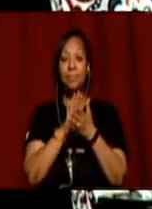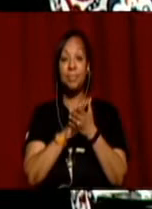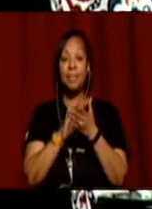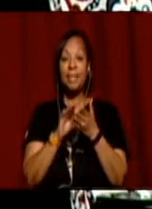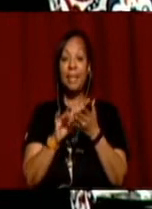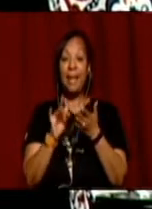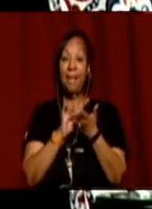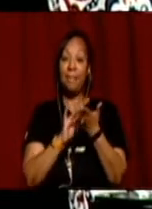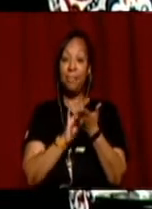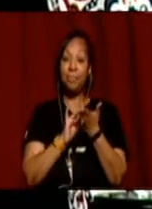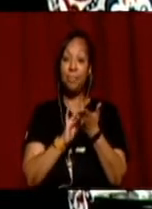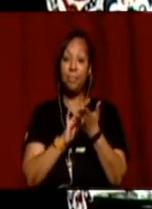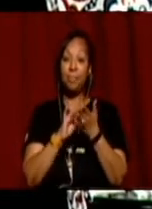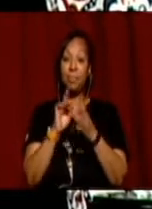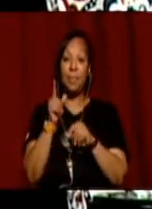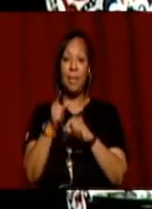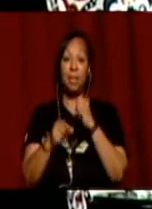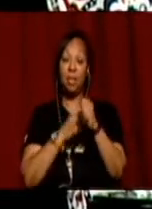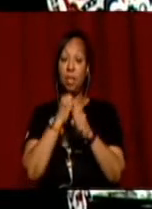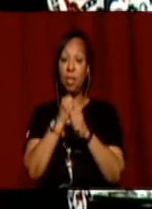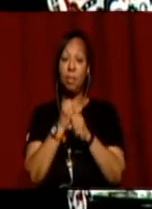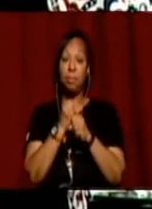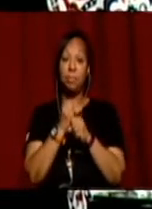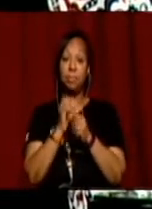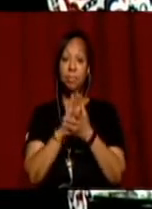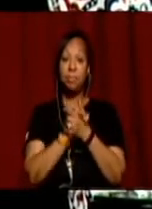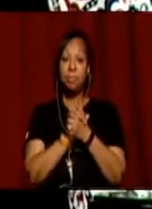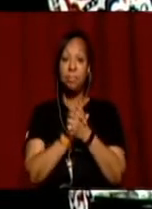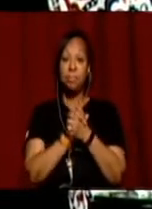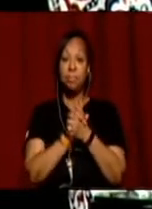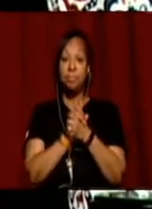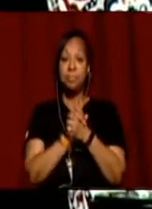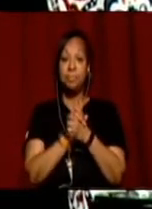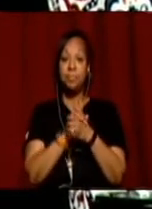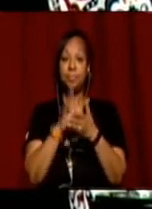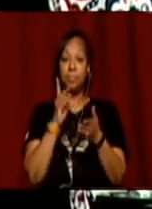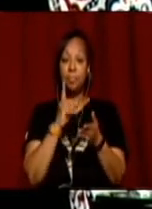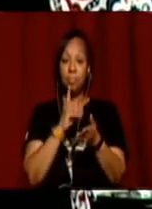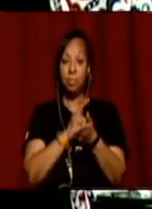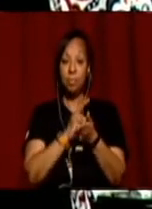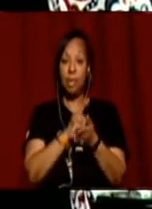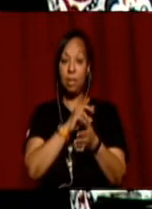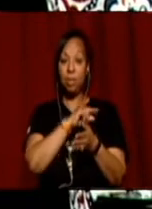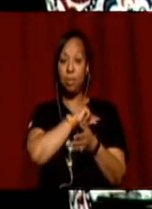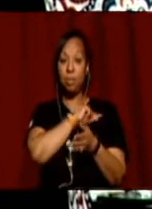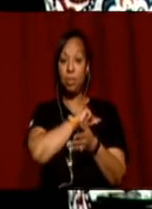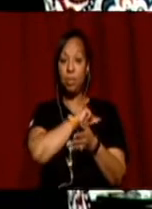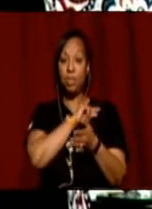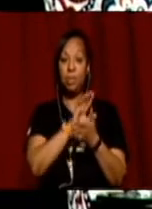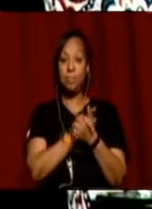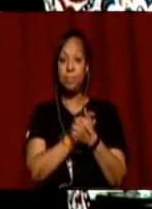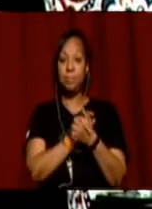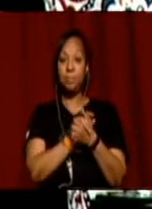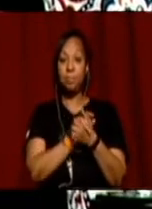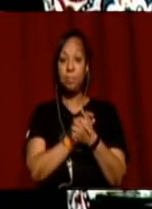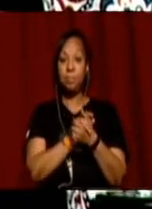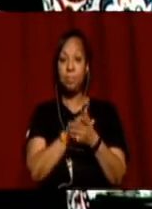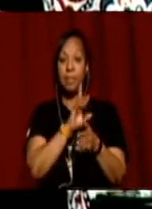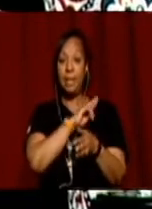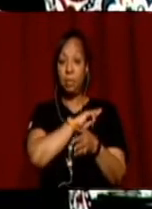the year. It may be longer than that. I remember having a conversation with Dr. Joshi and Dr.